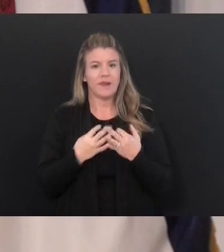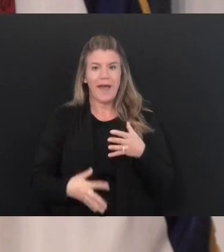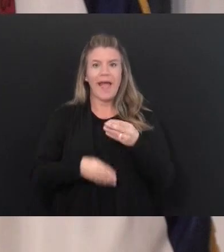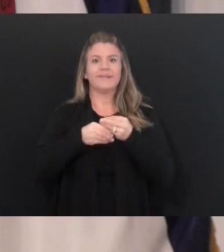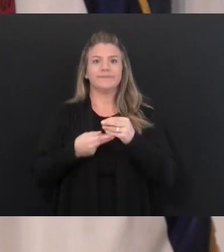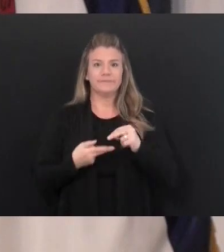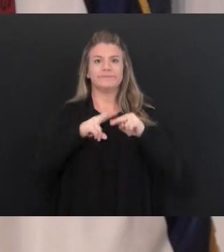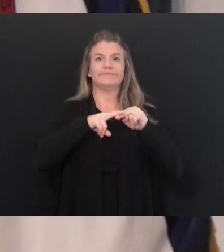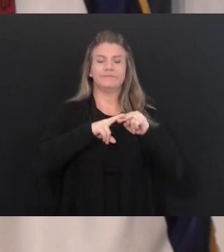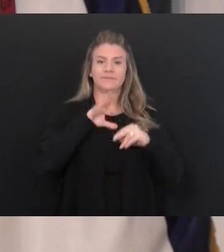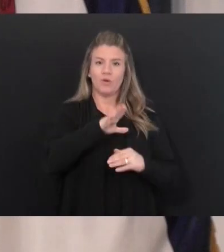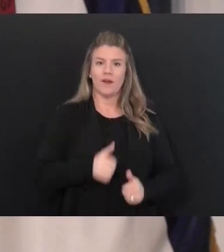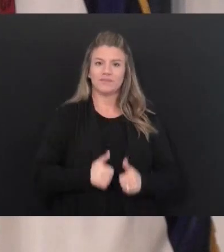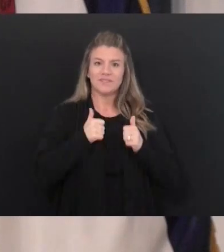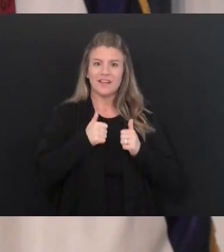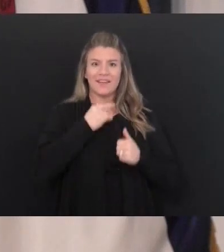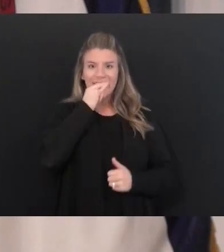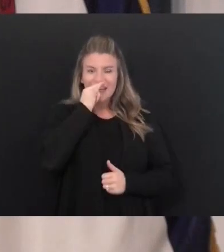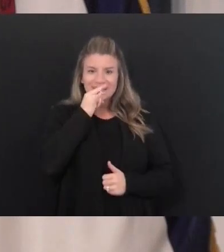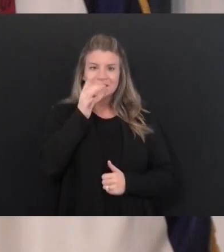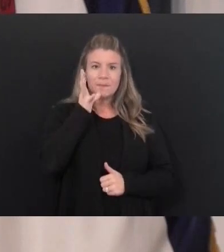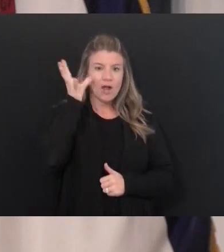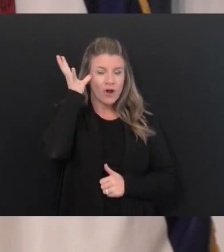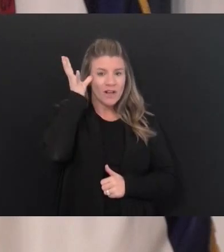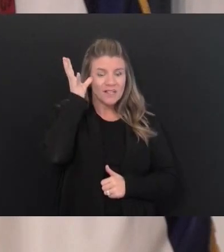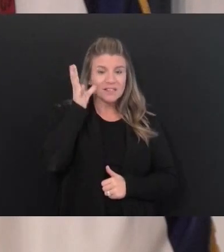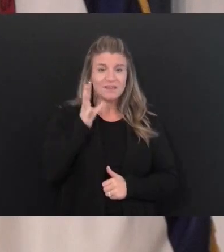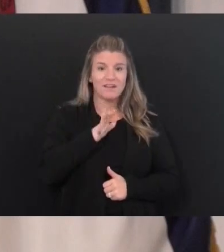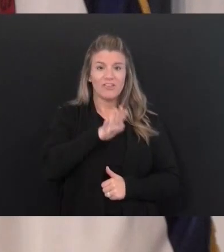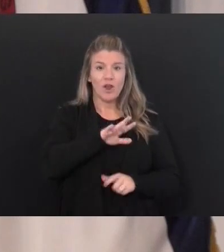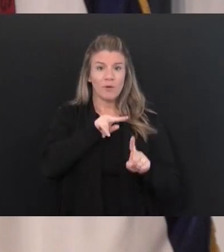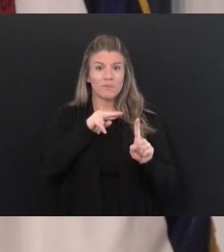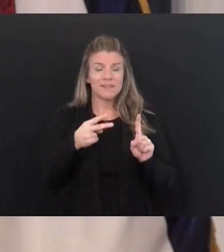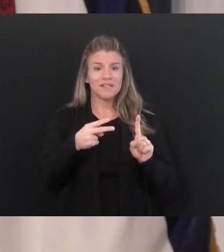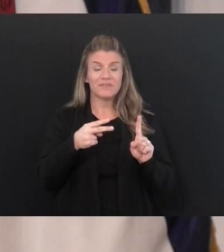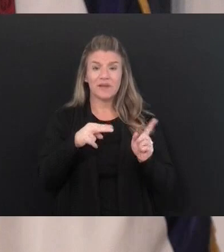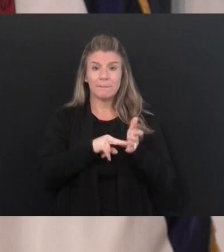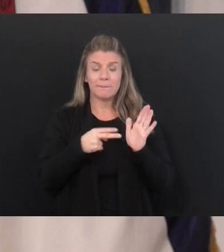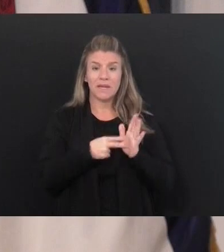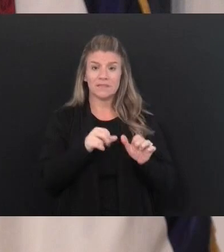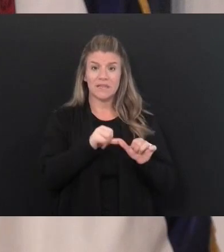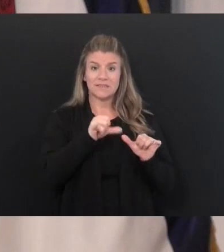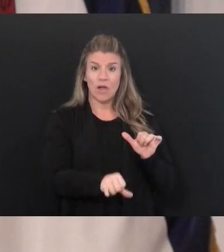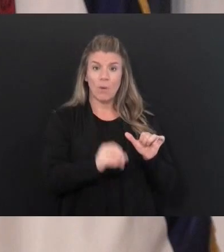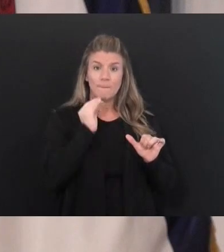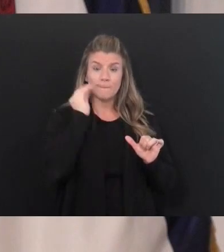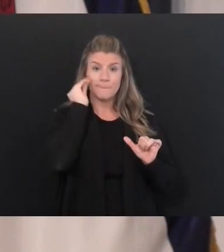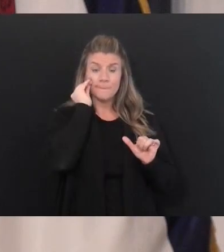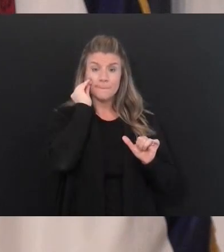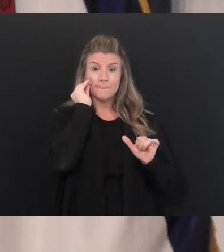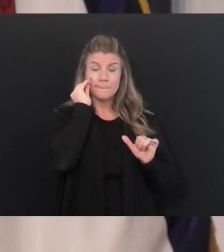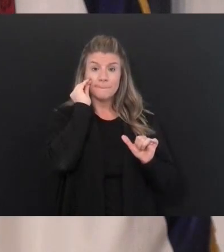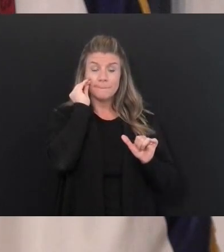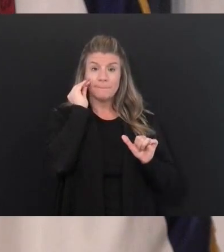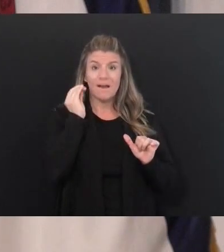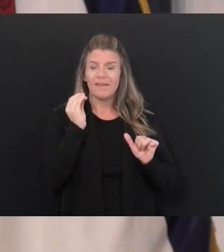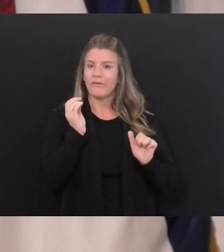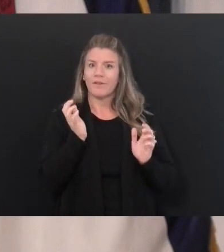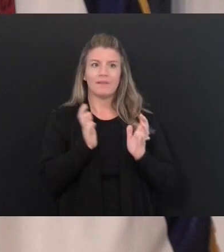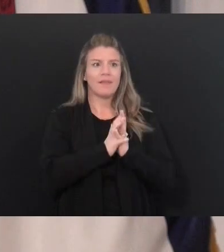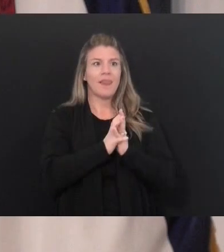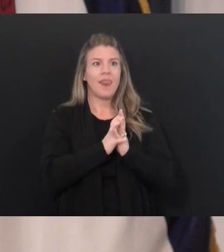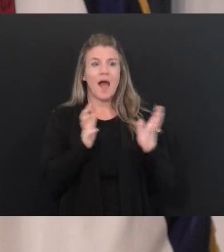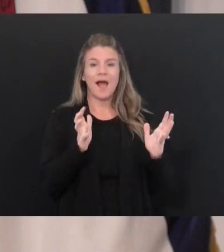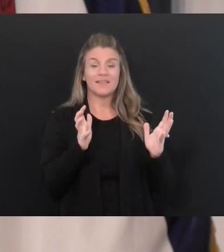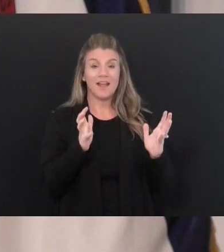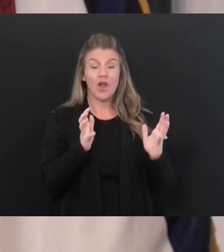on these kids, from the standpoint that they had to stay home. from the standpoint that there was lots and lots of